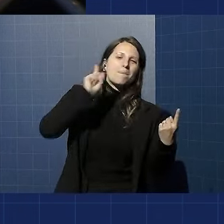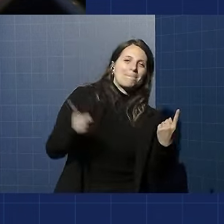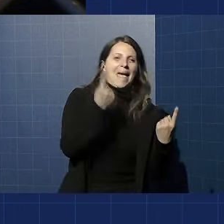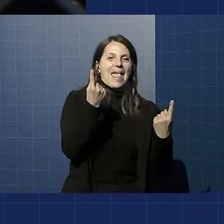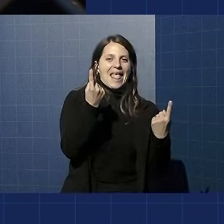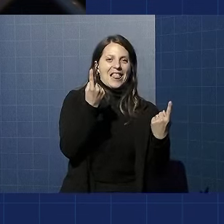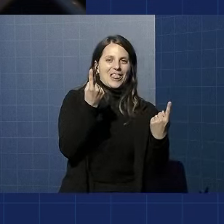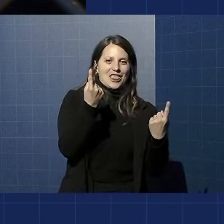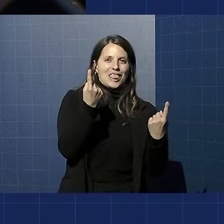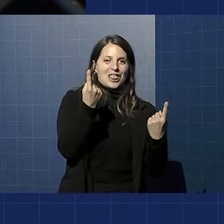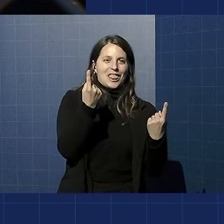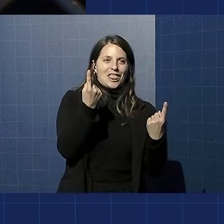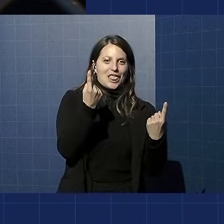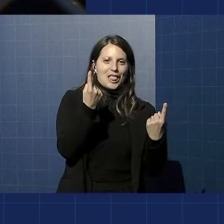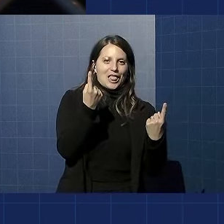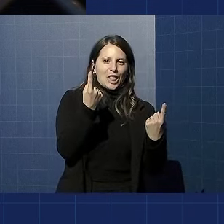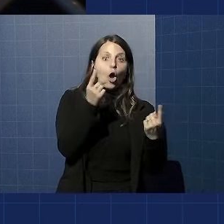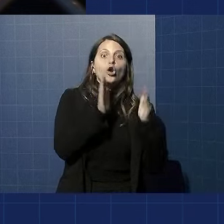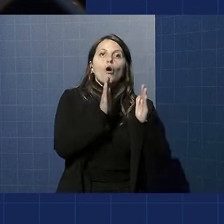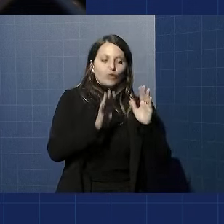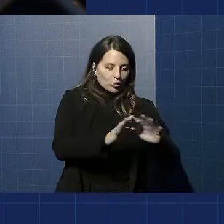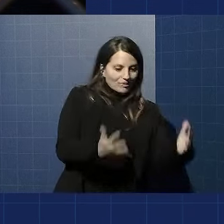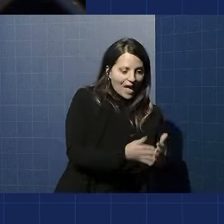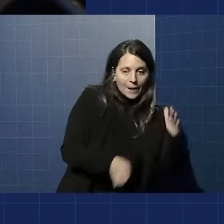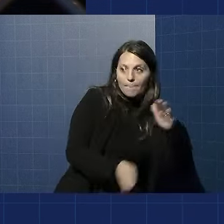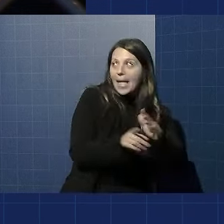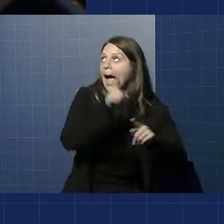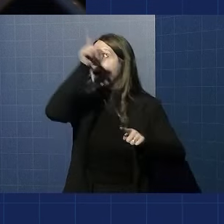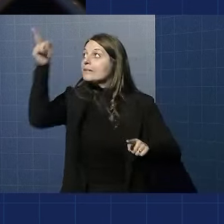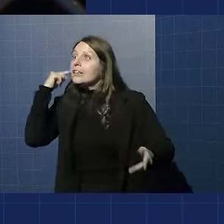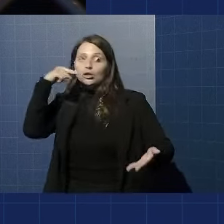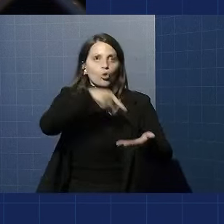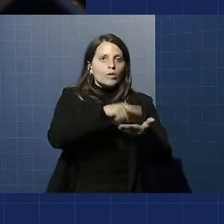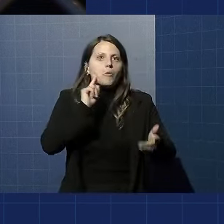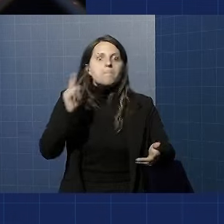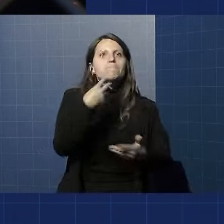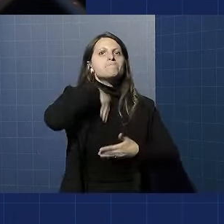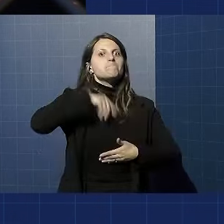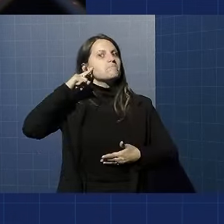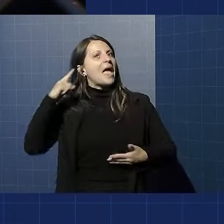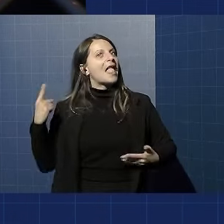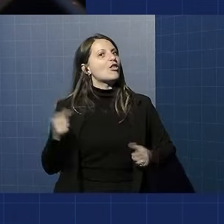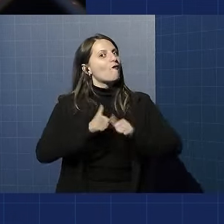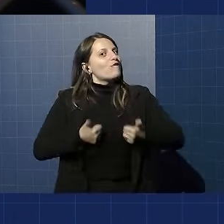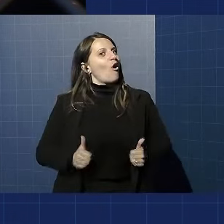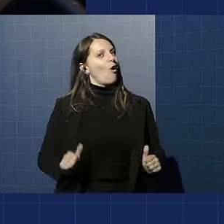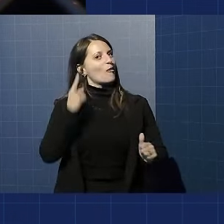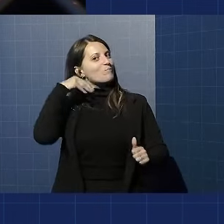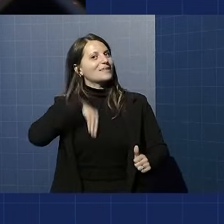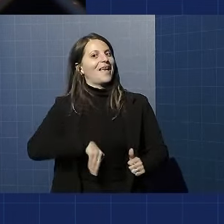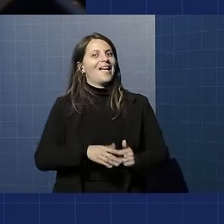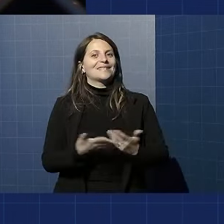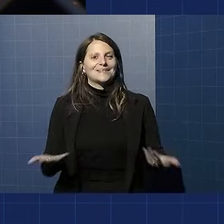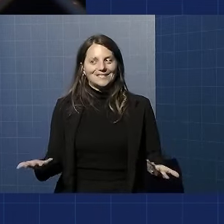Exactly. Yeah. Exactly. Last year as well. But okay, in most cases they do follow